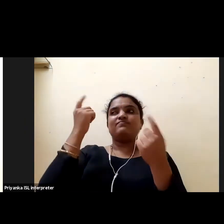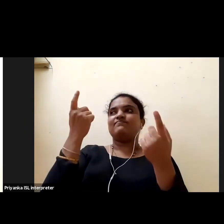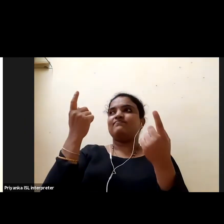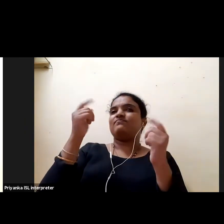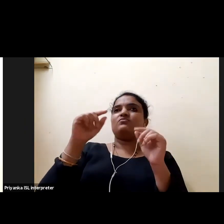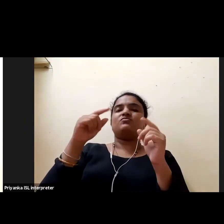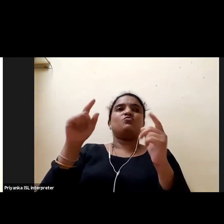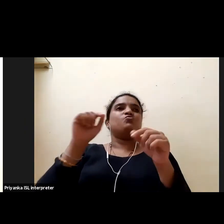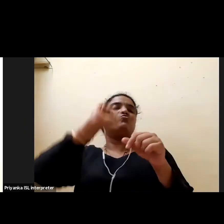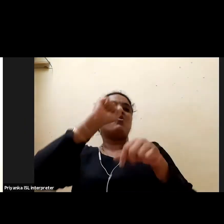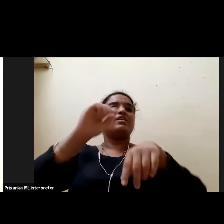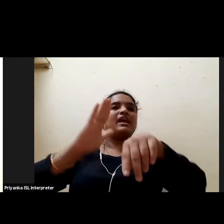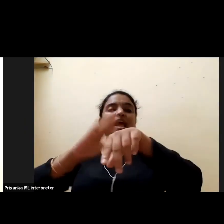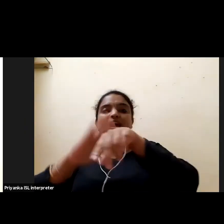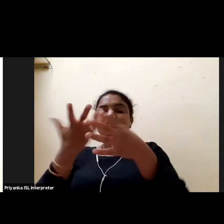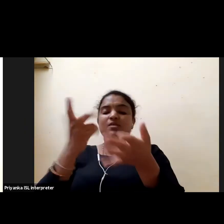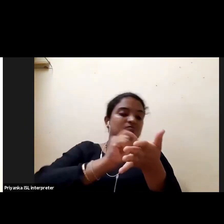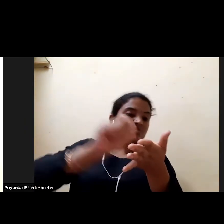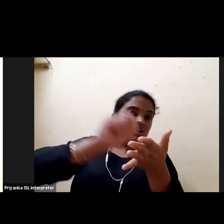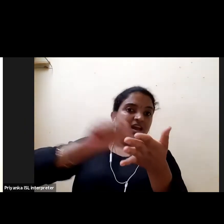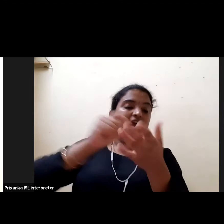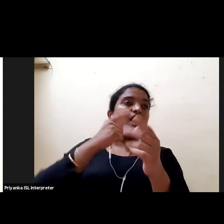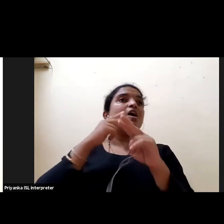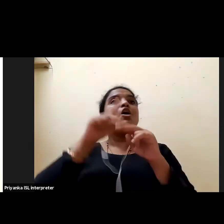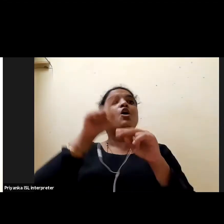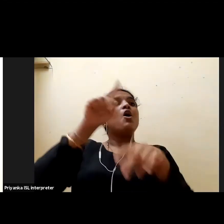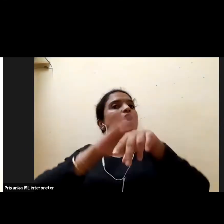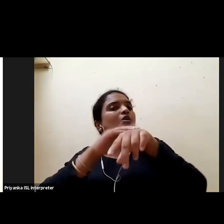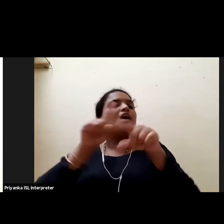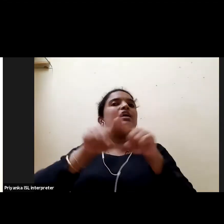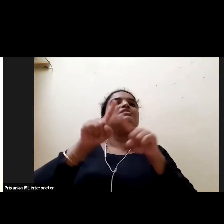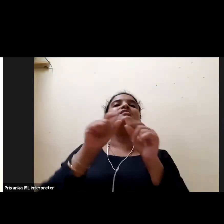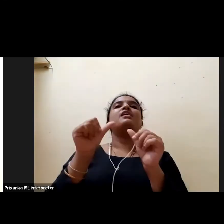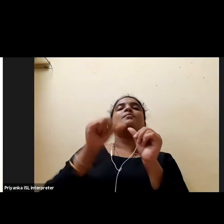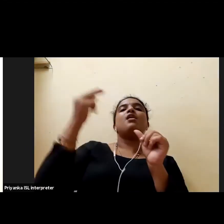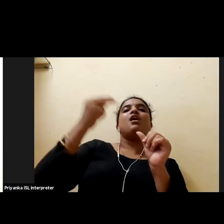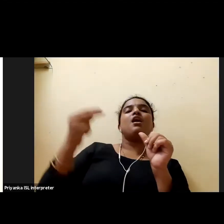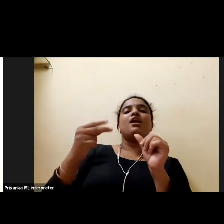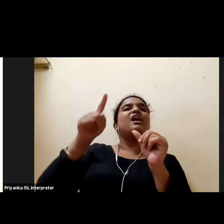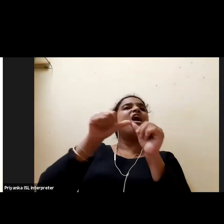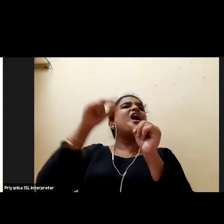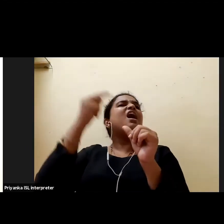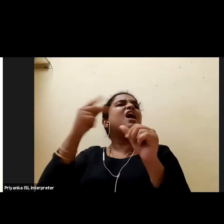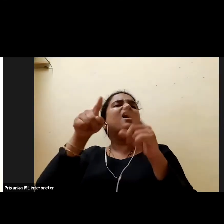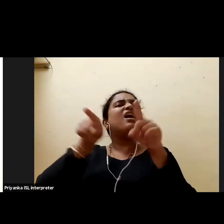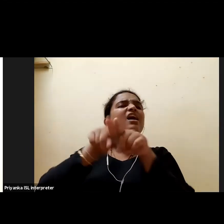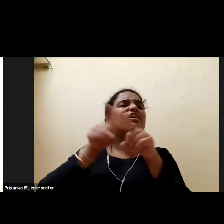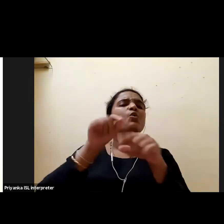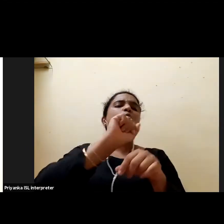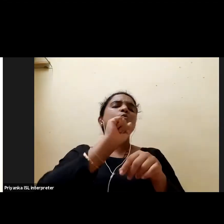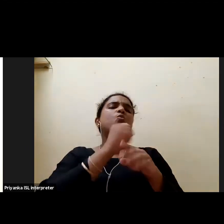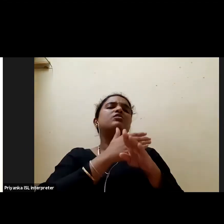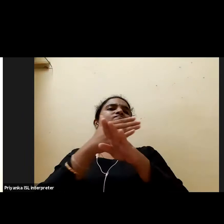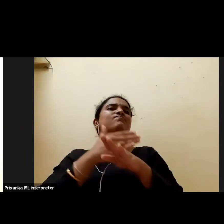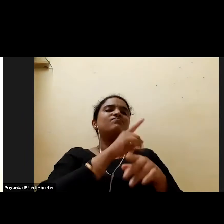visceral experience that food is an art in itself. And today, sharing her own journey and giving